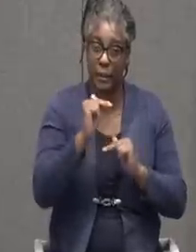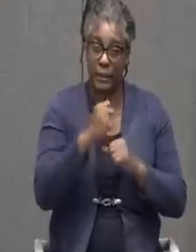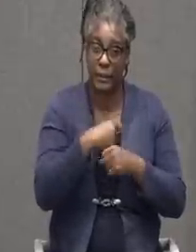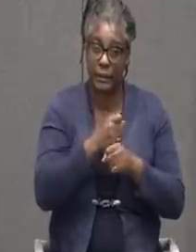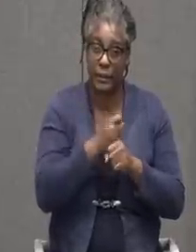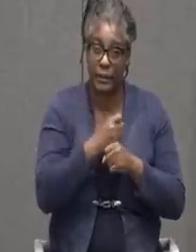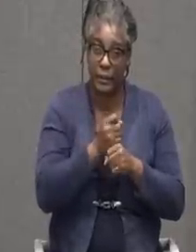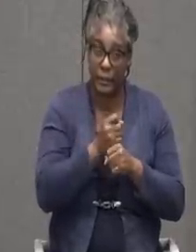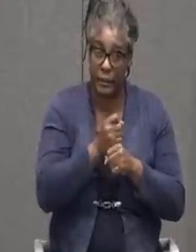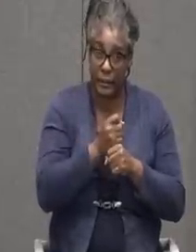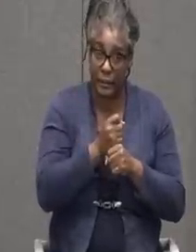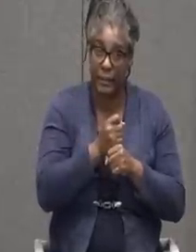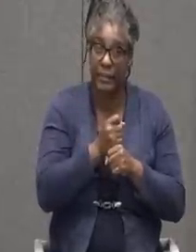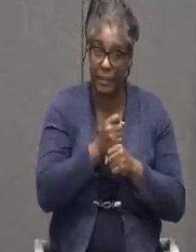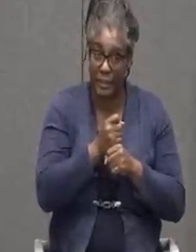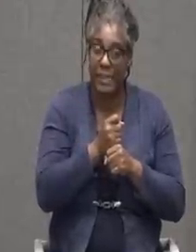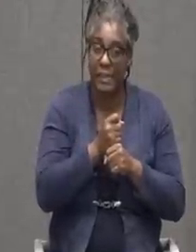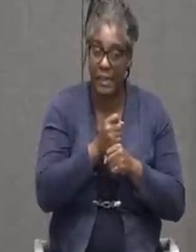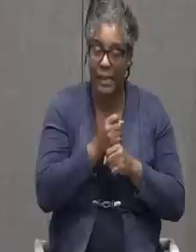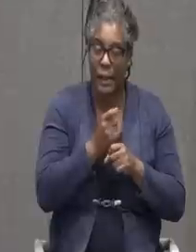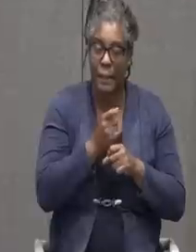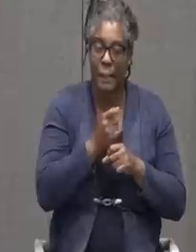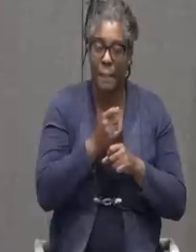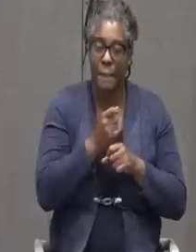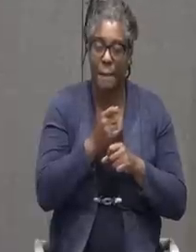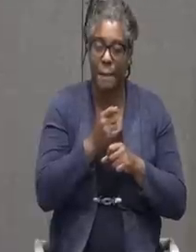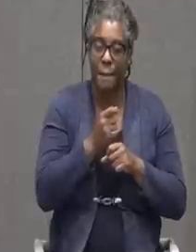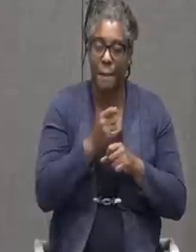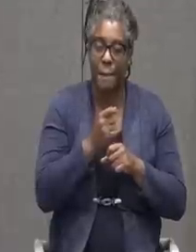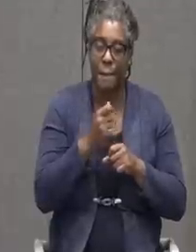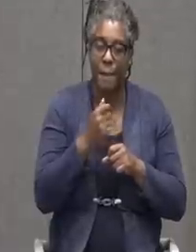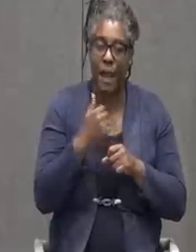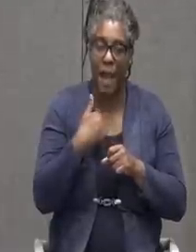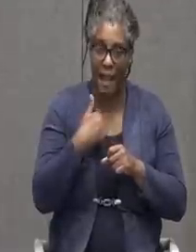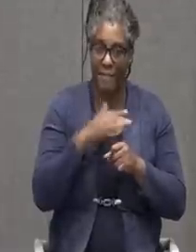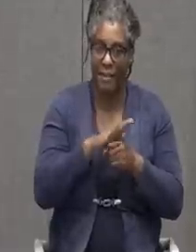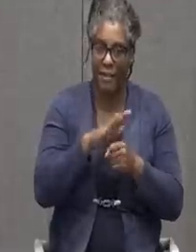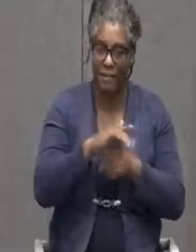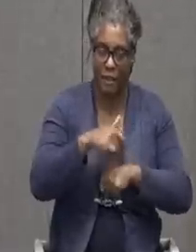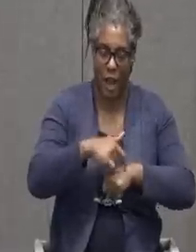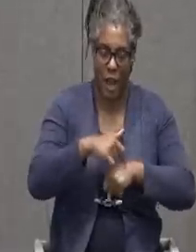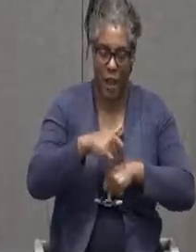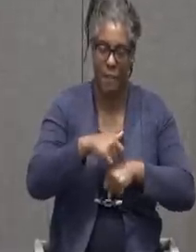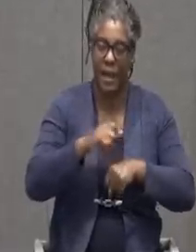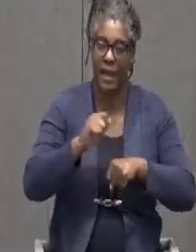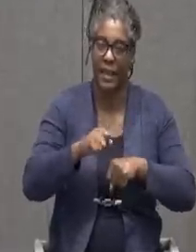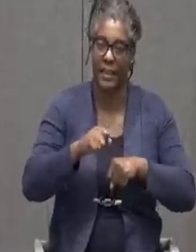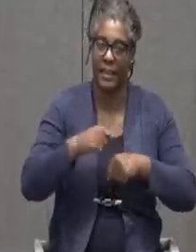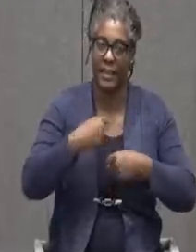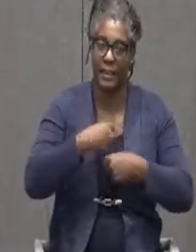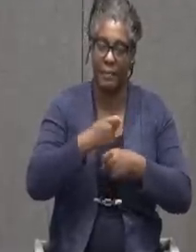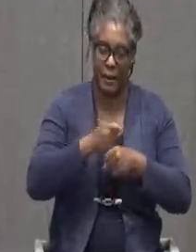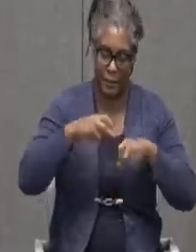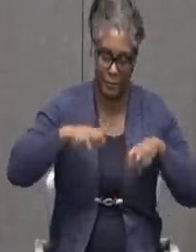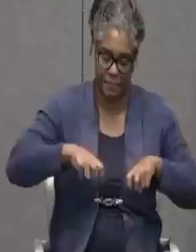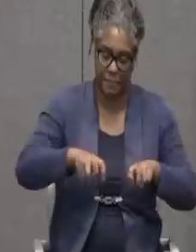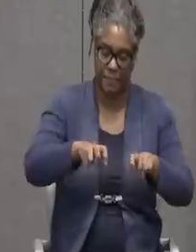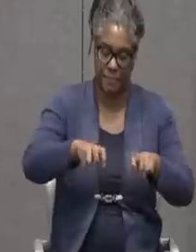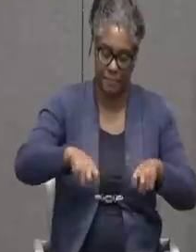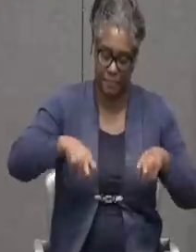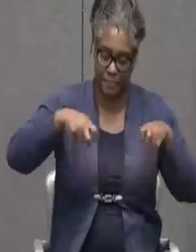set. Now, what would I need for a swing set? I could use these strips of